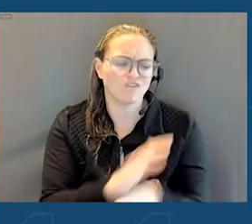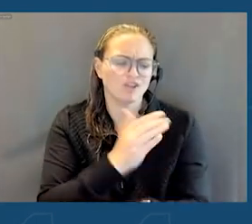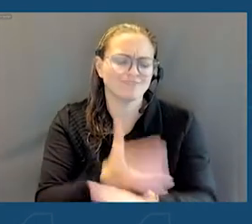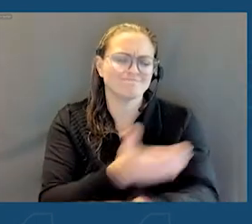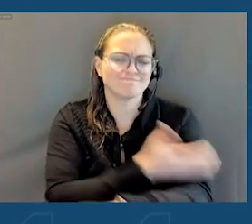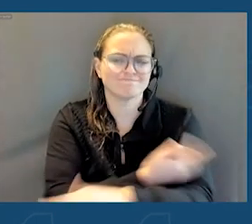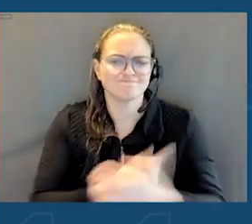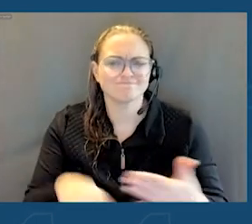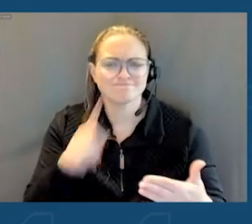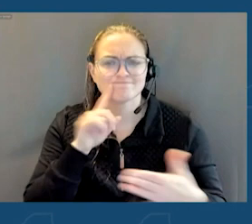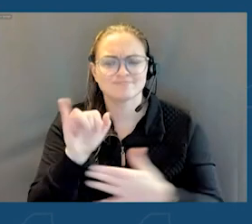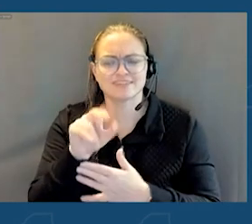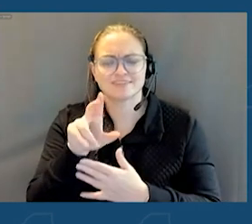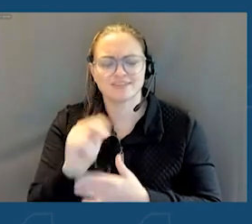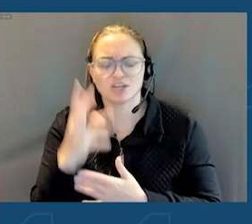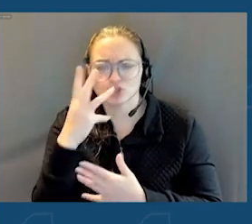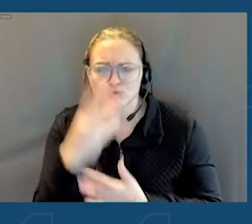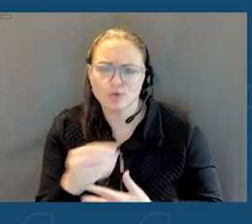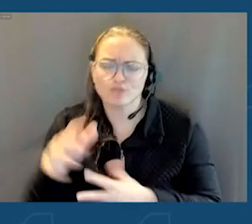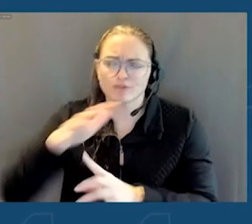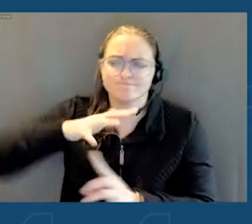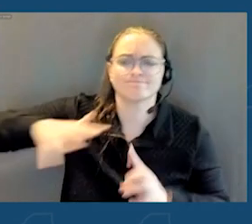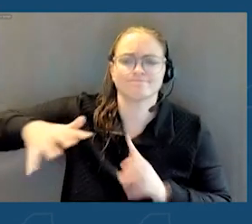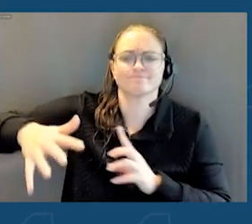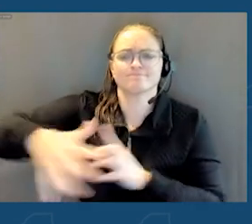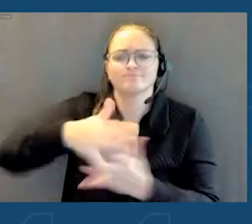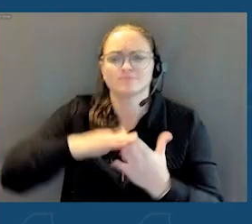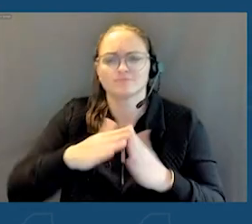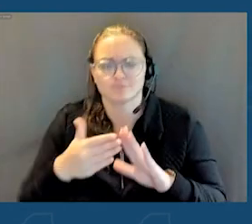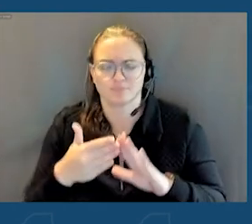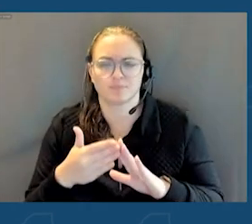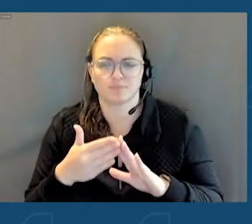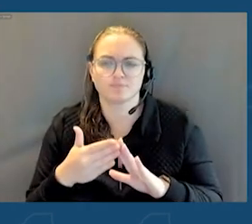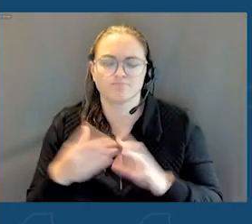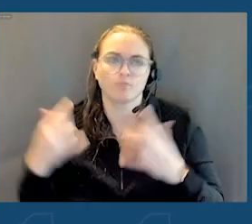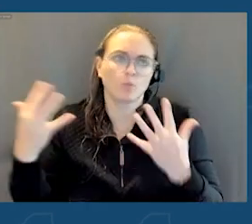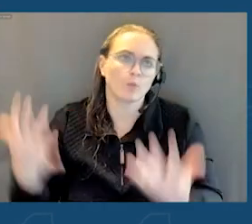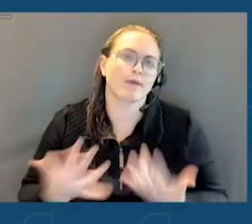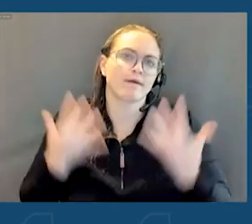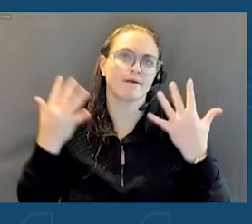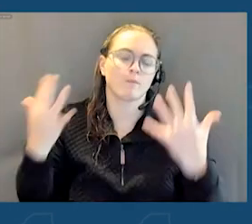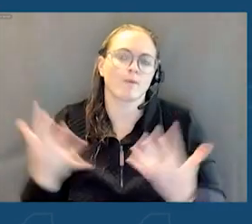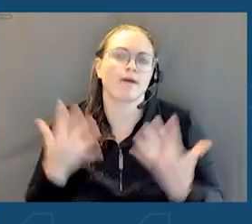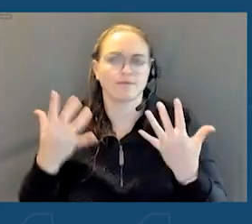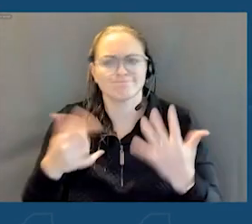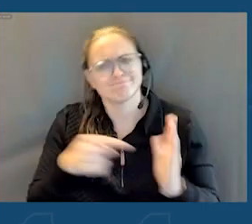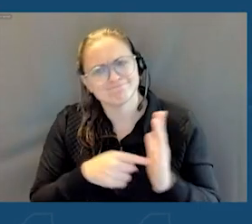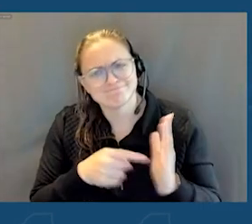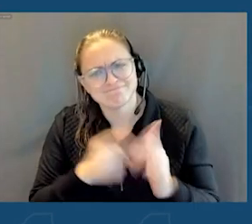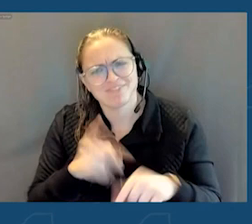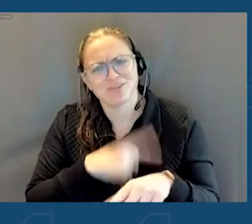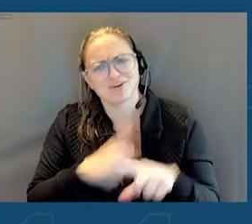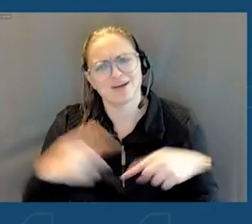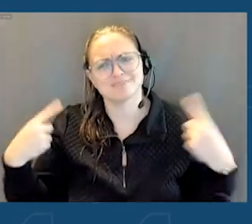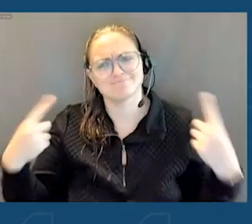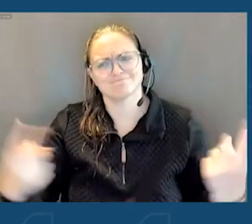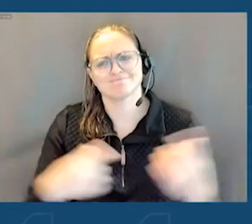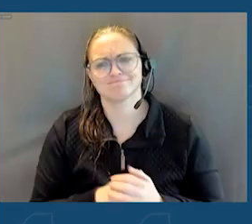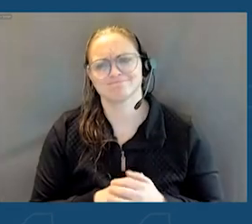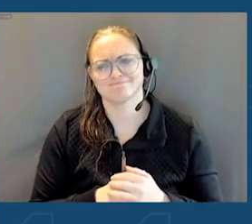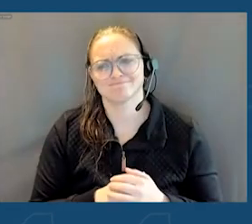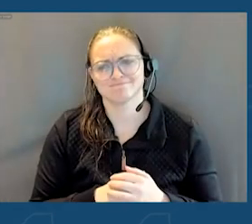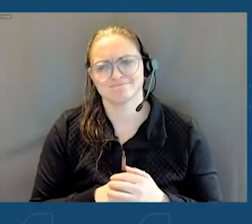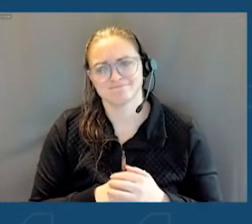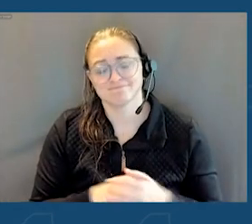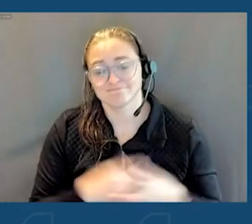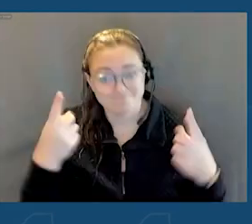station and beautiful surrounds that this community has waited for and has deserved for a very long time. And this is